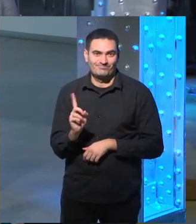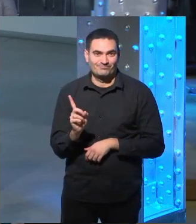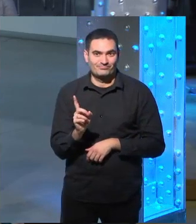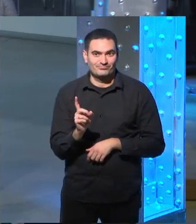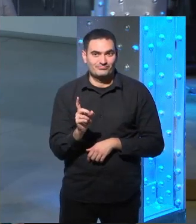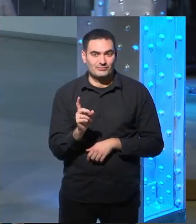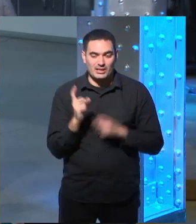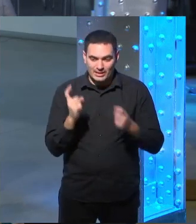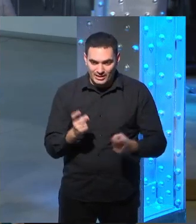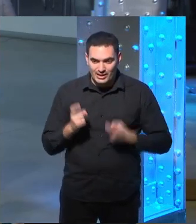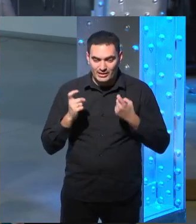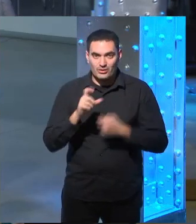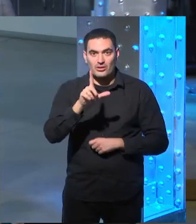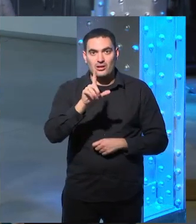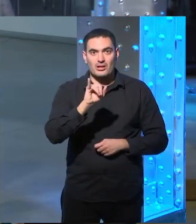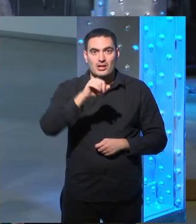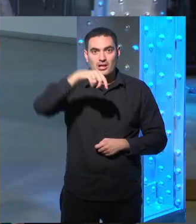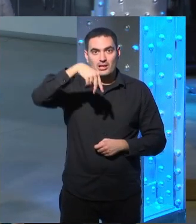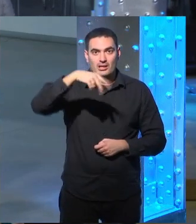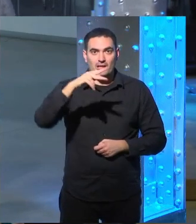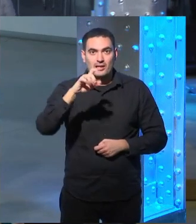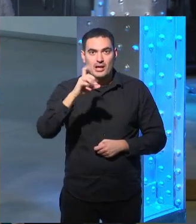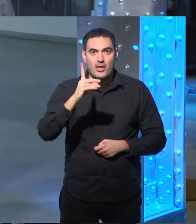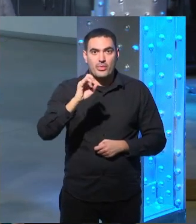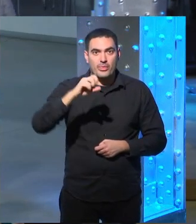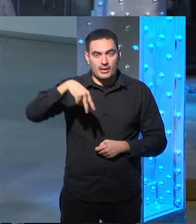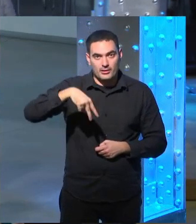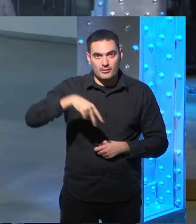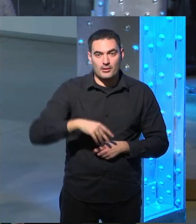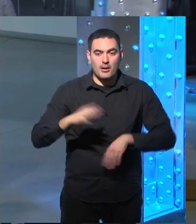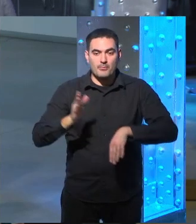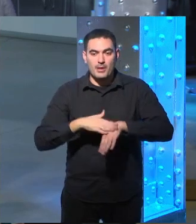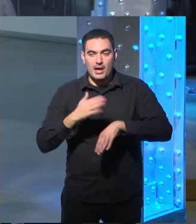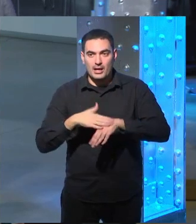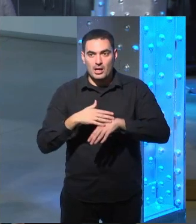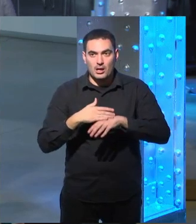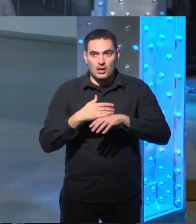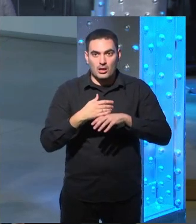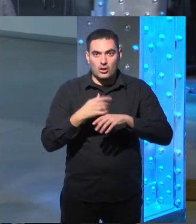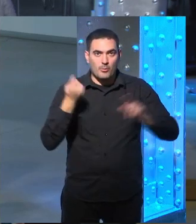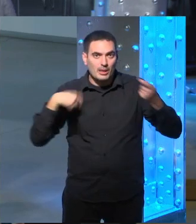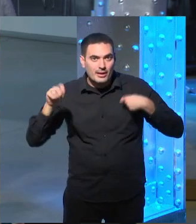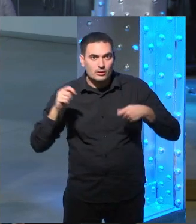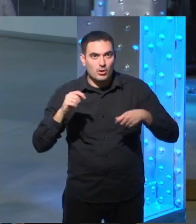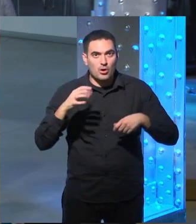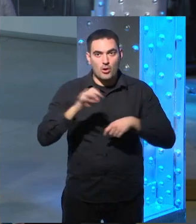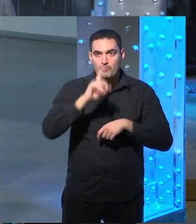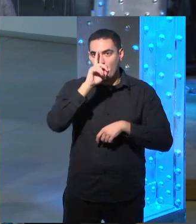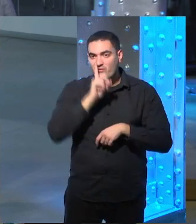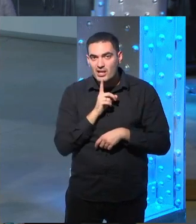mean? That's what we are trying to do, to use artificial intelligence in order to measure and